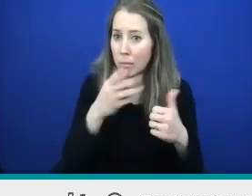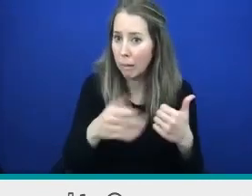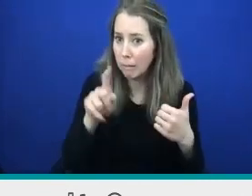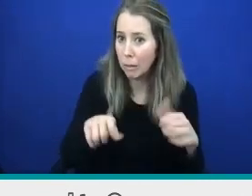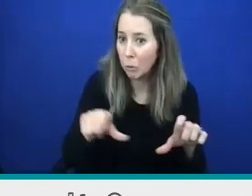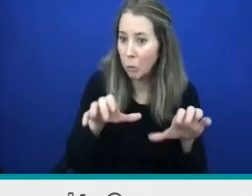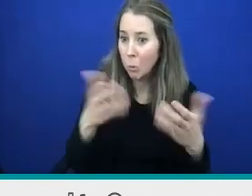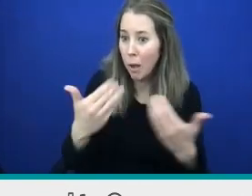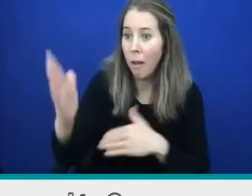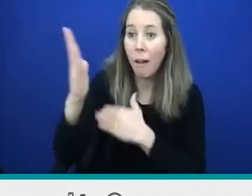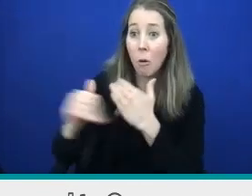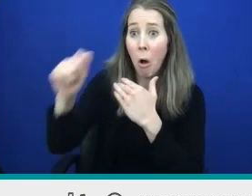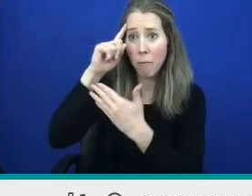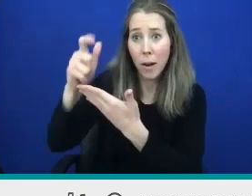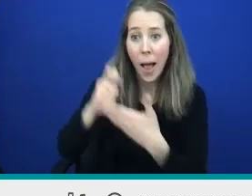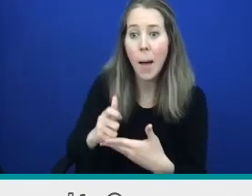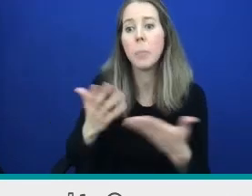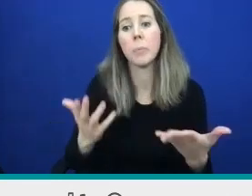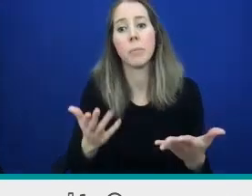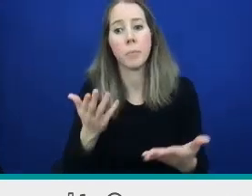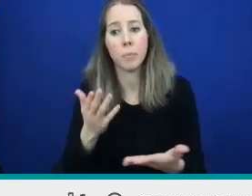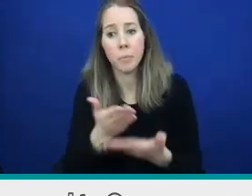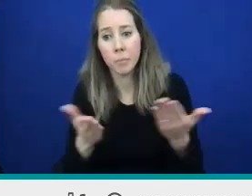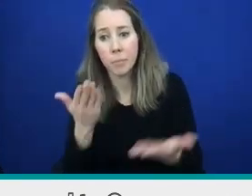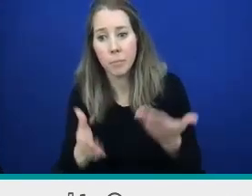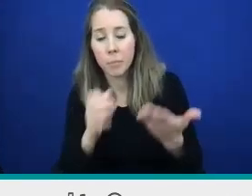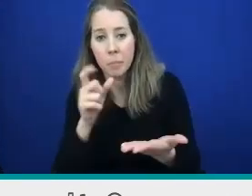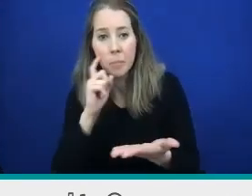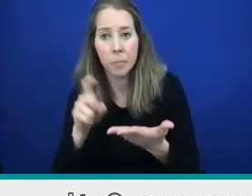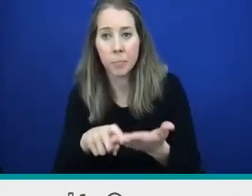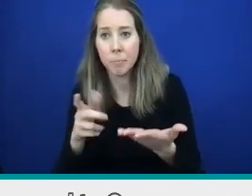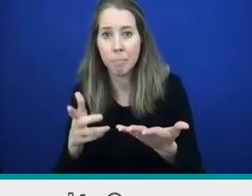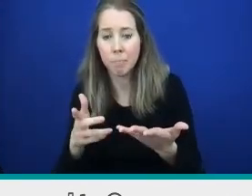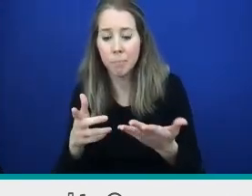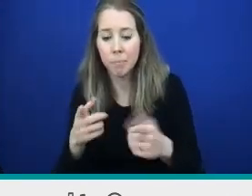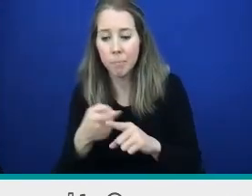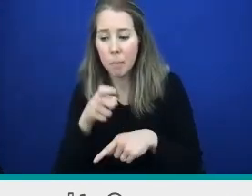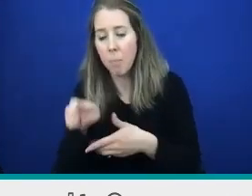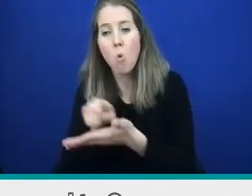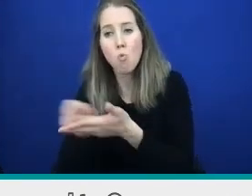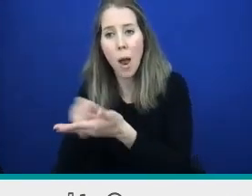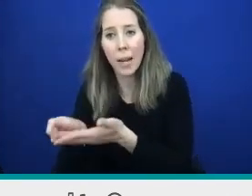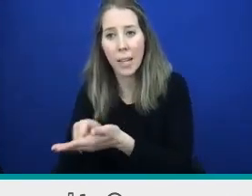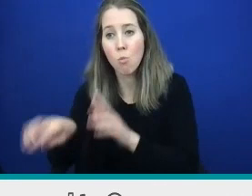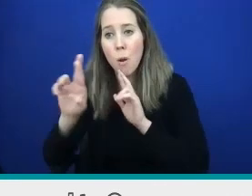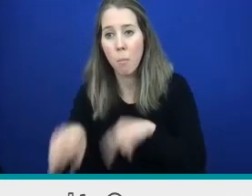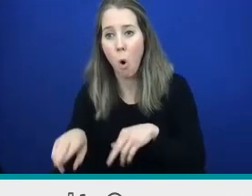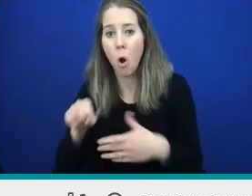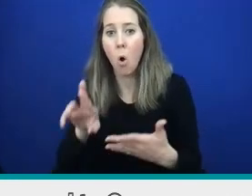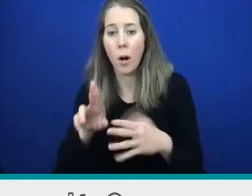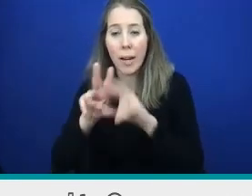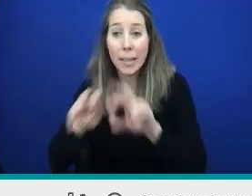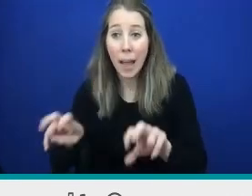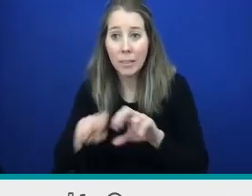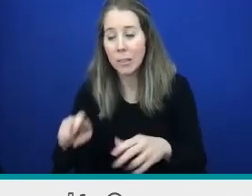so those types of things that you might not get from just having them write a report or an analysis